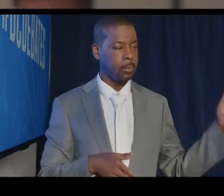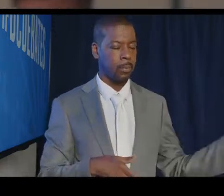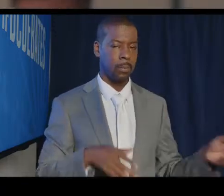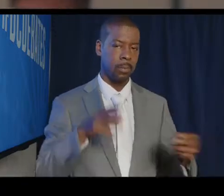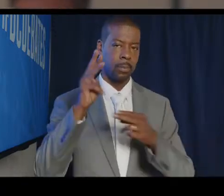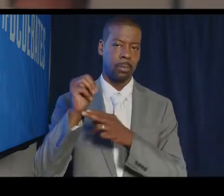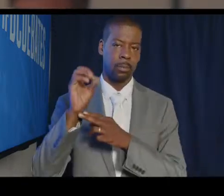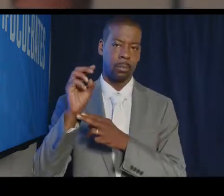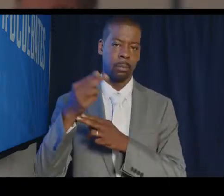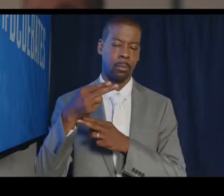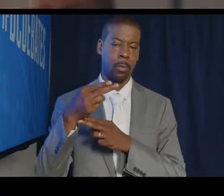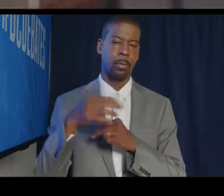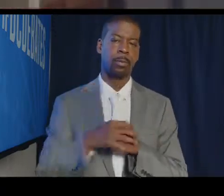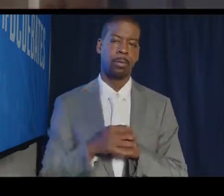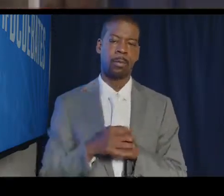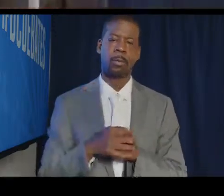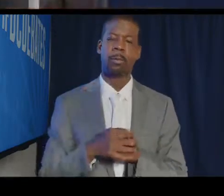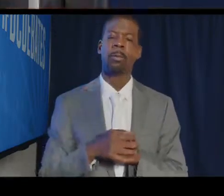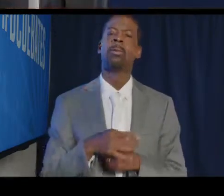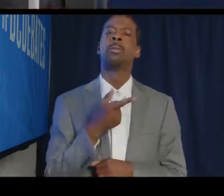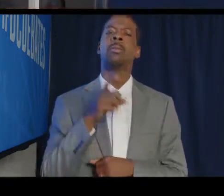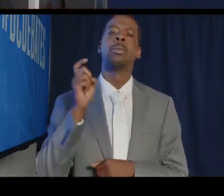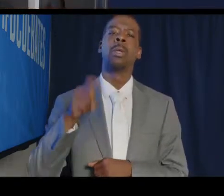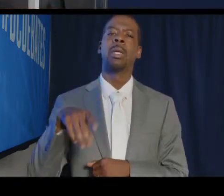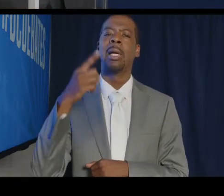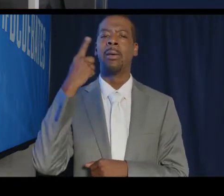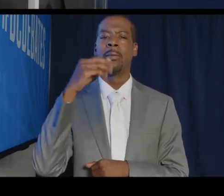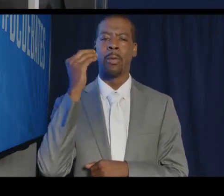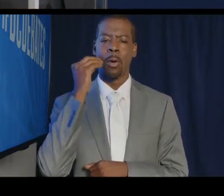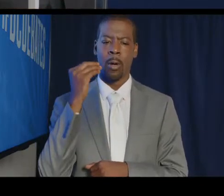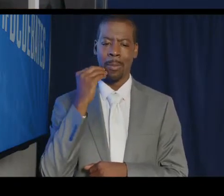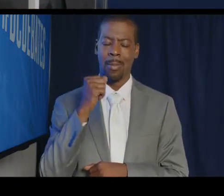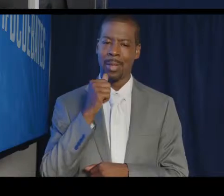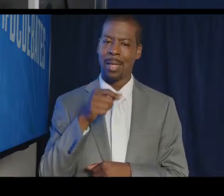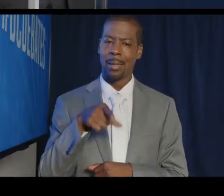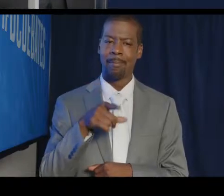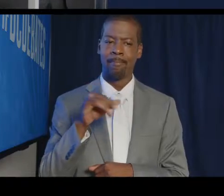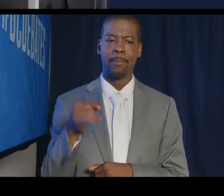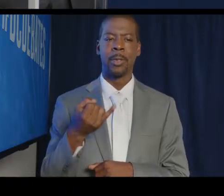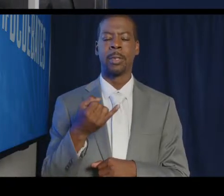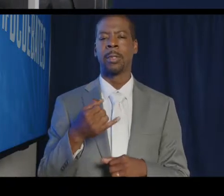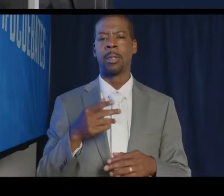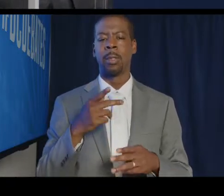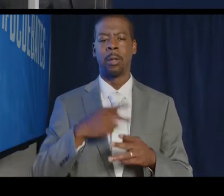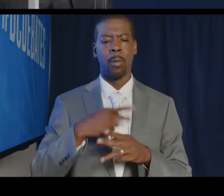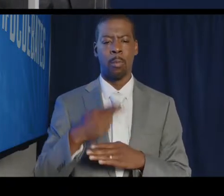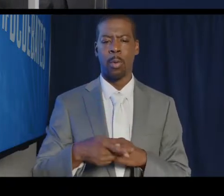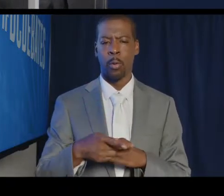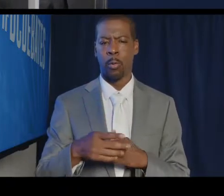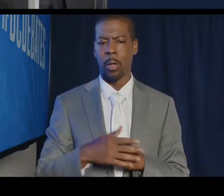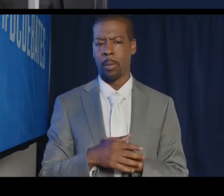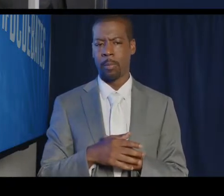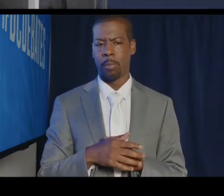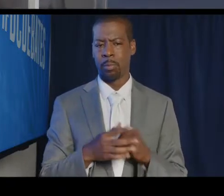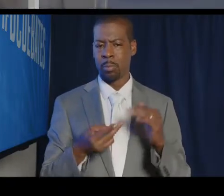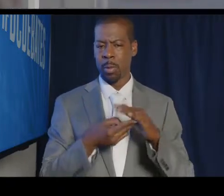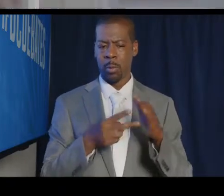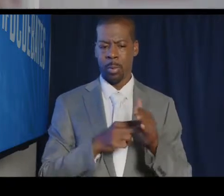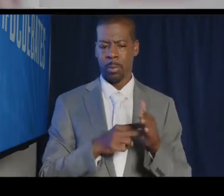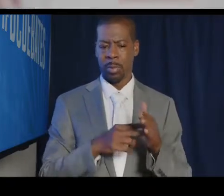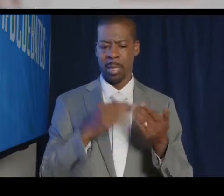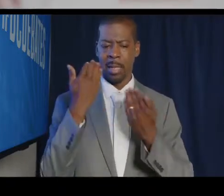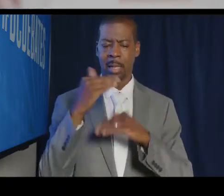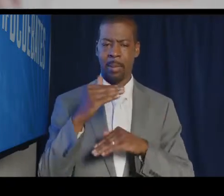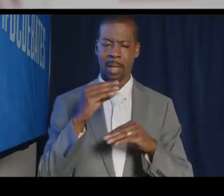you. So what we need in terms of housing is not just a program, not just something that's intended to be a limited fix